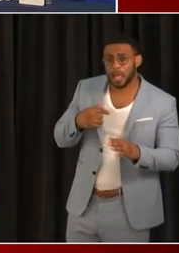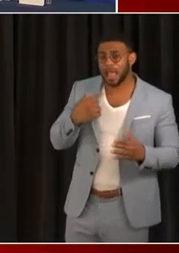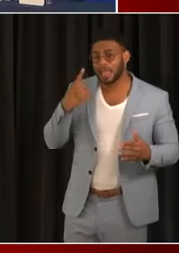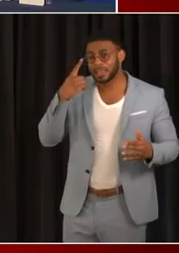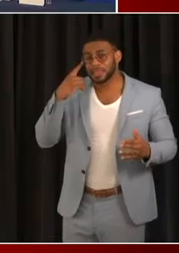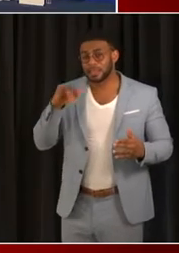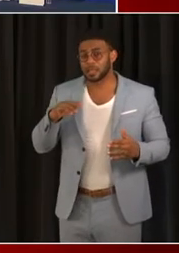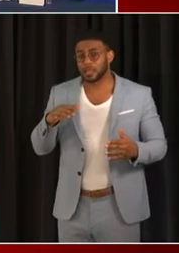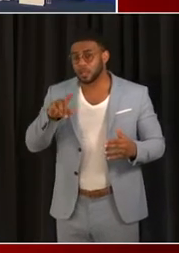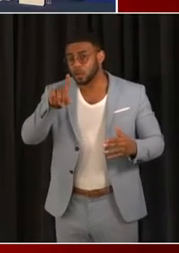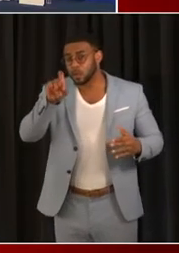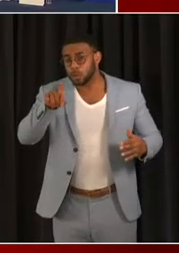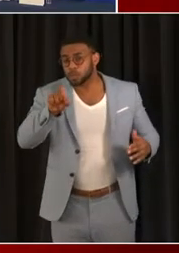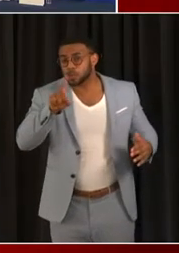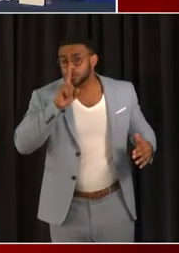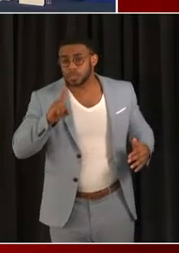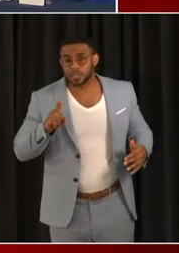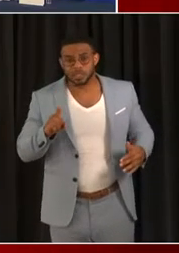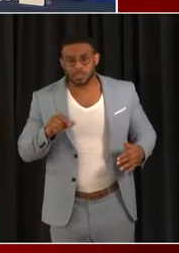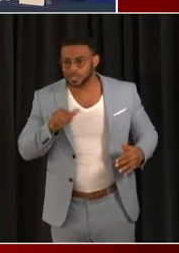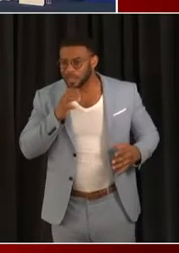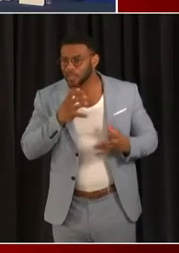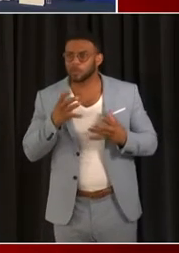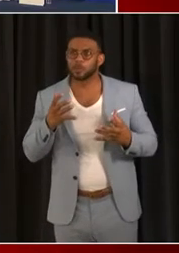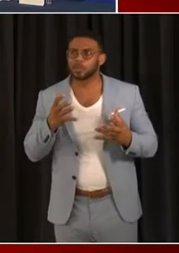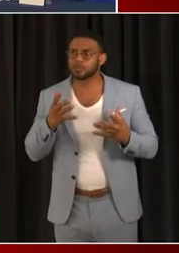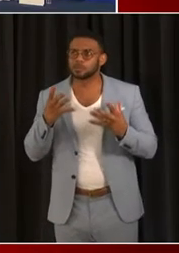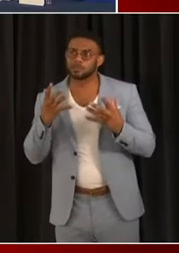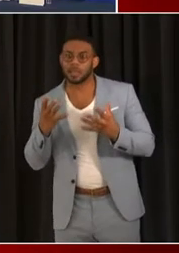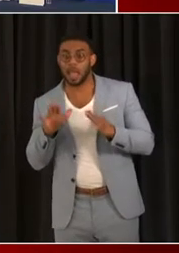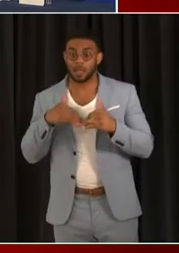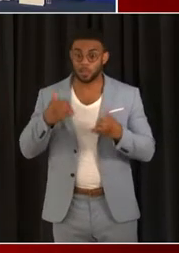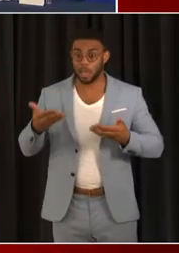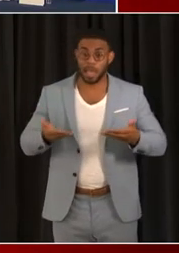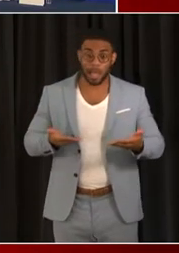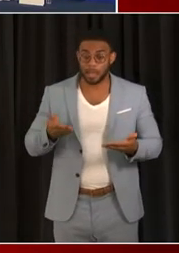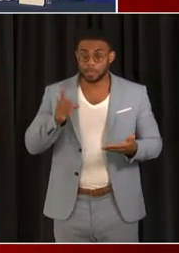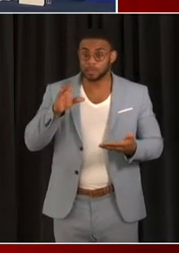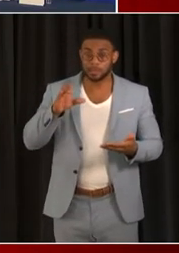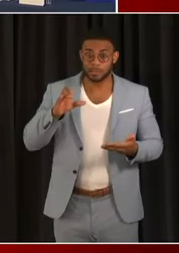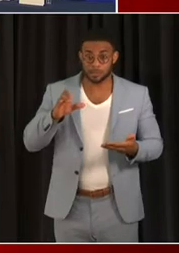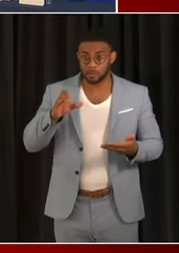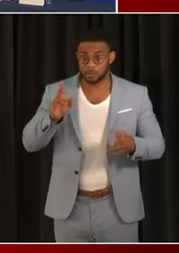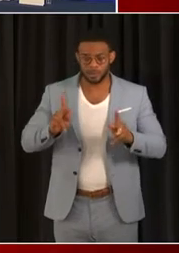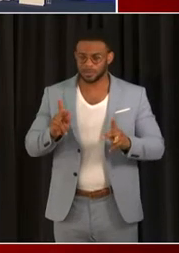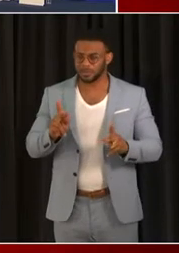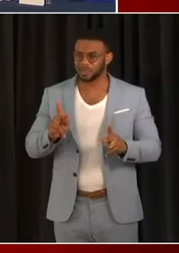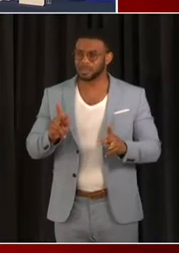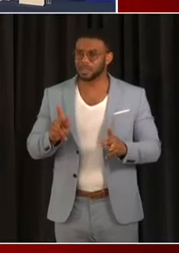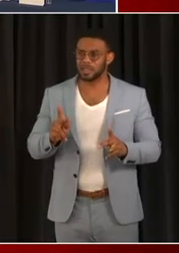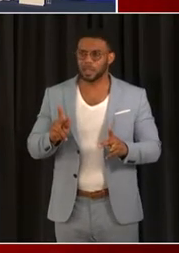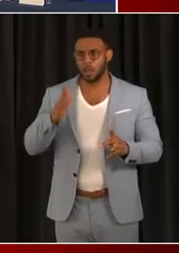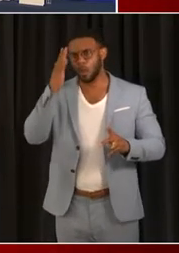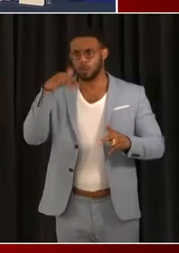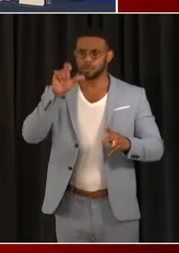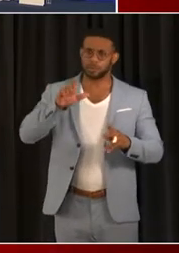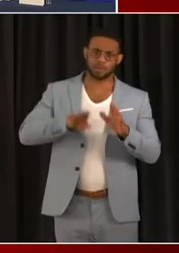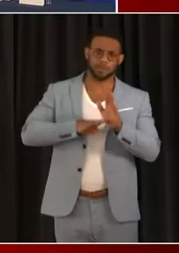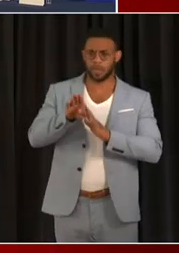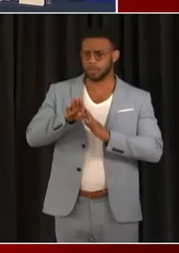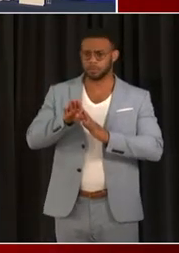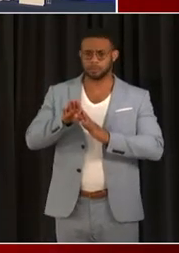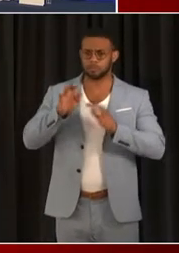And I think the question should be not so much how can we hire DC folks, but why we